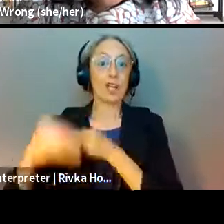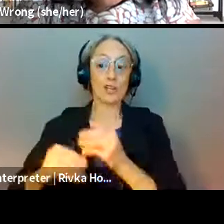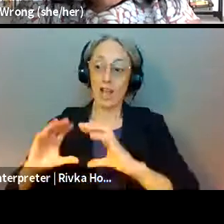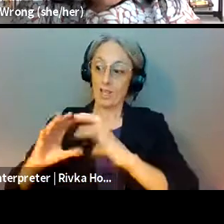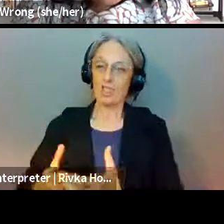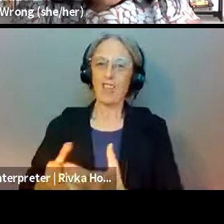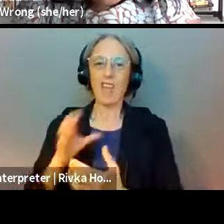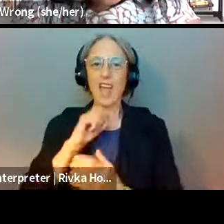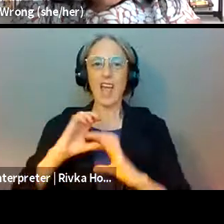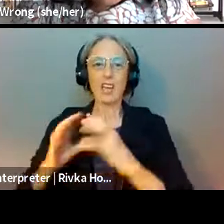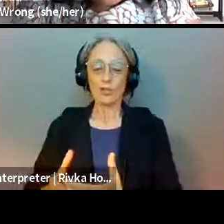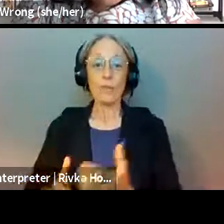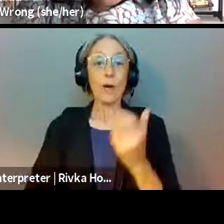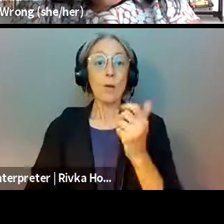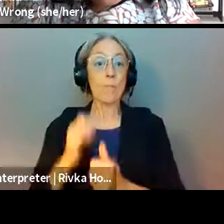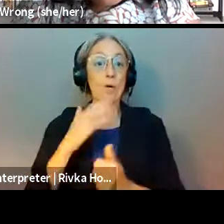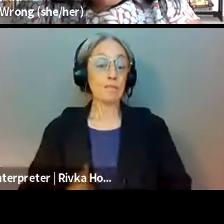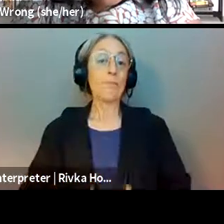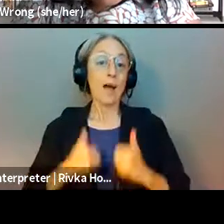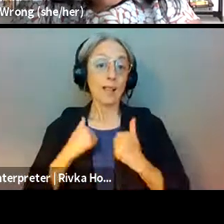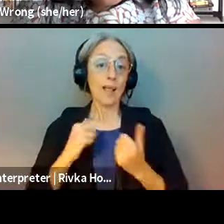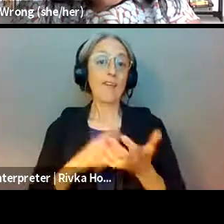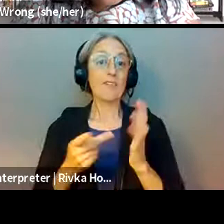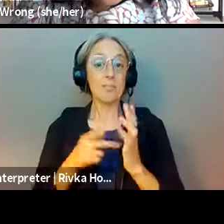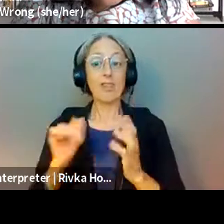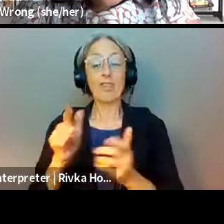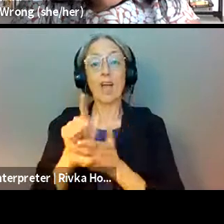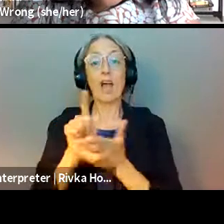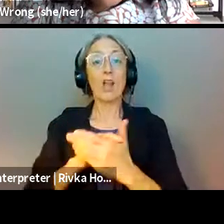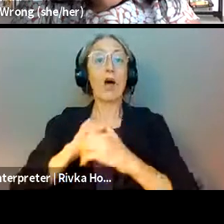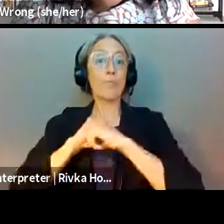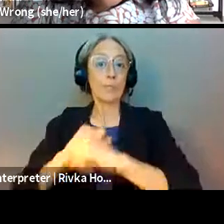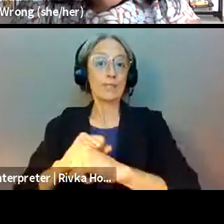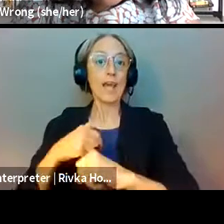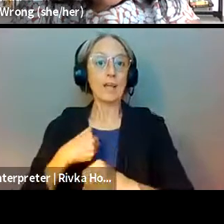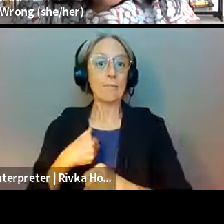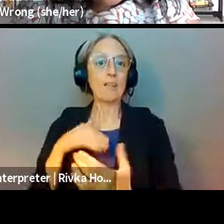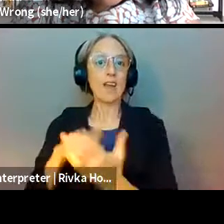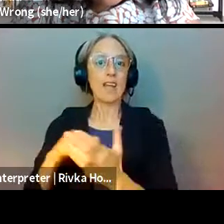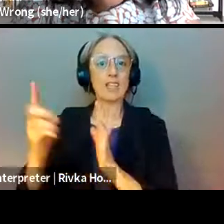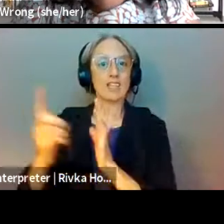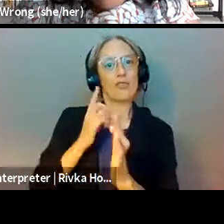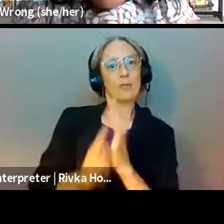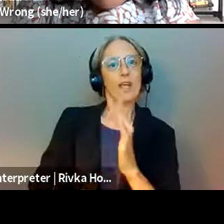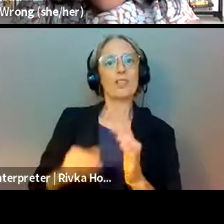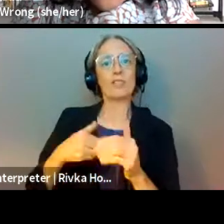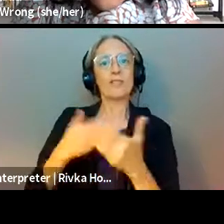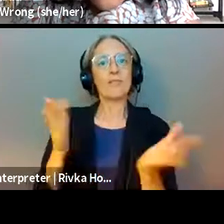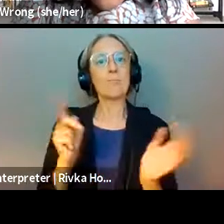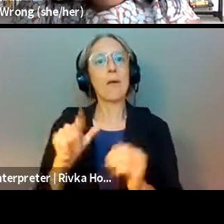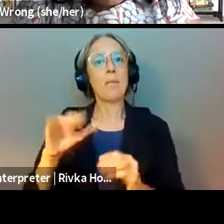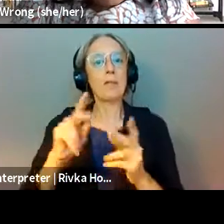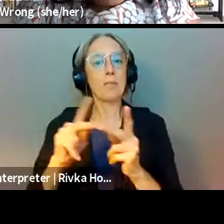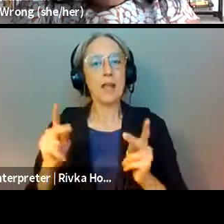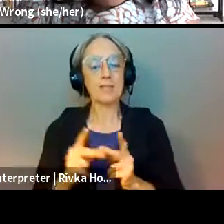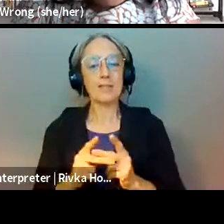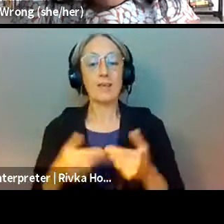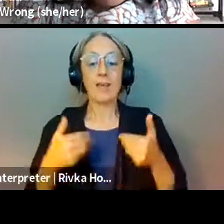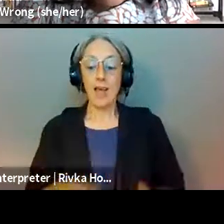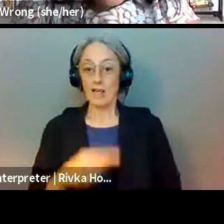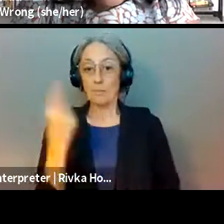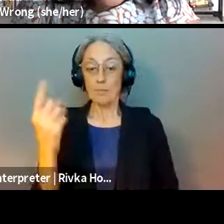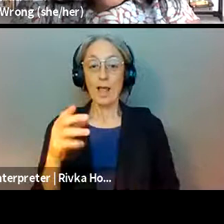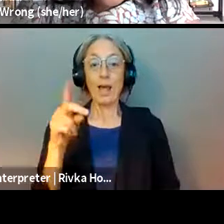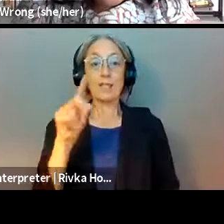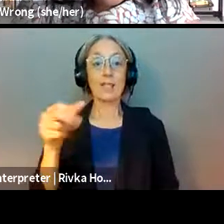life, I have been protected from discrimination in public places. As a Black disabled woman, because of the civil